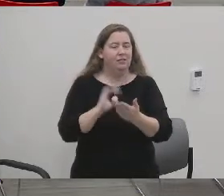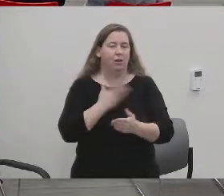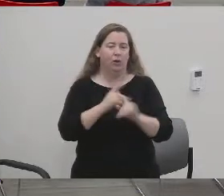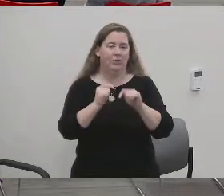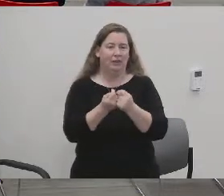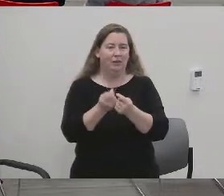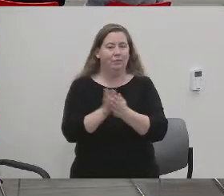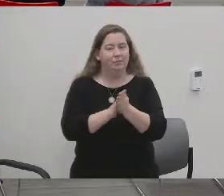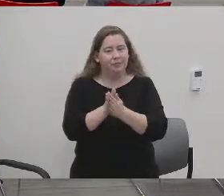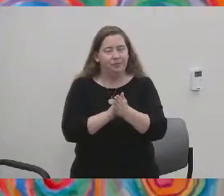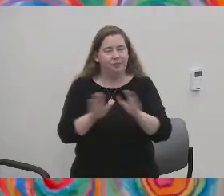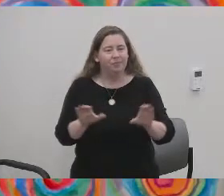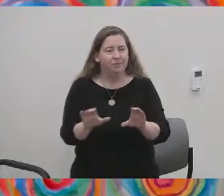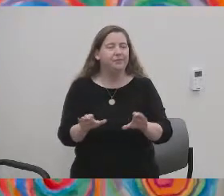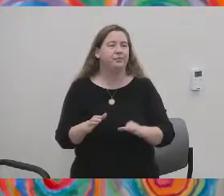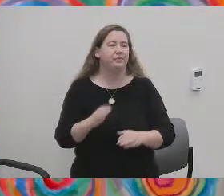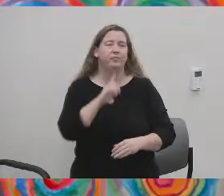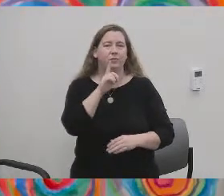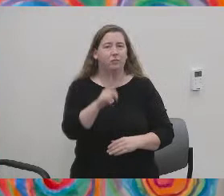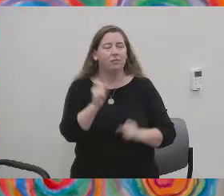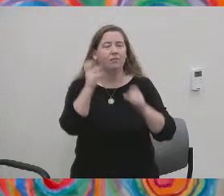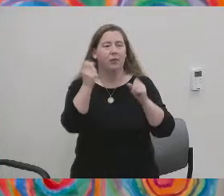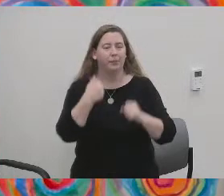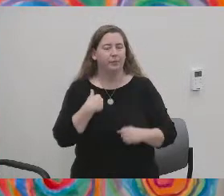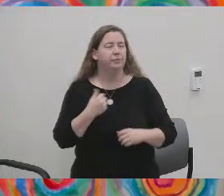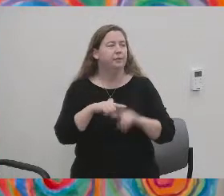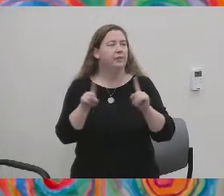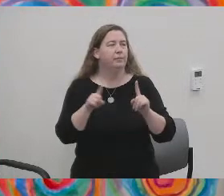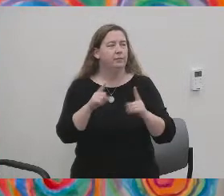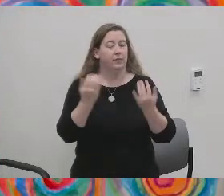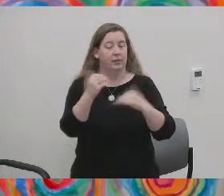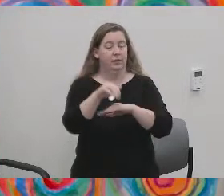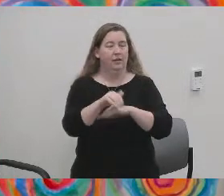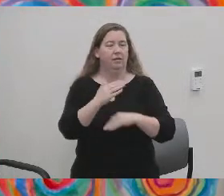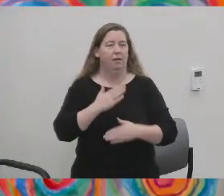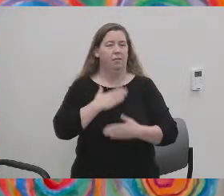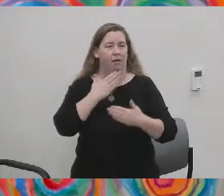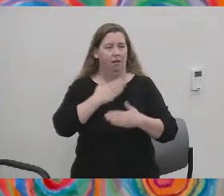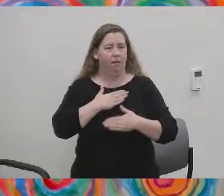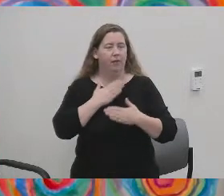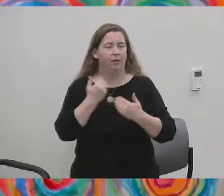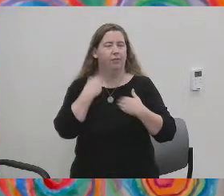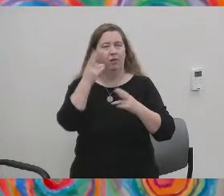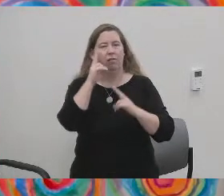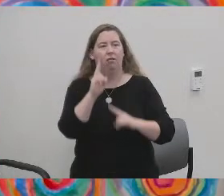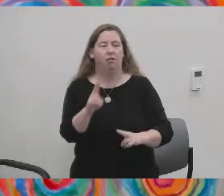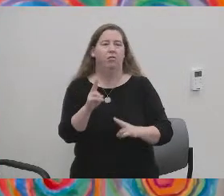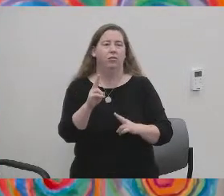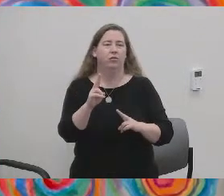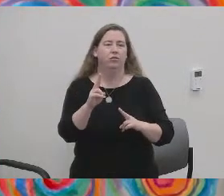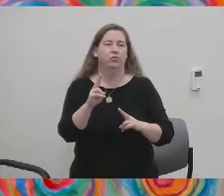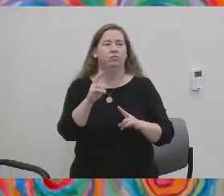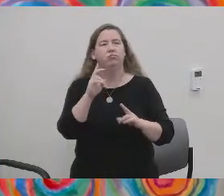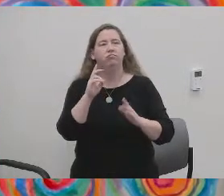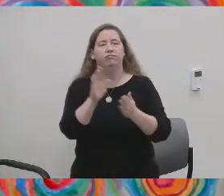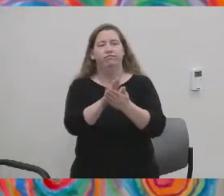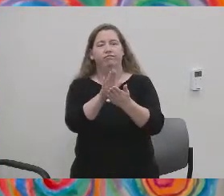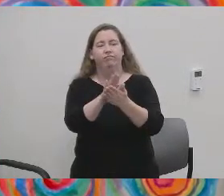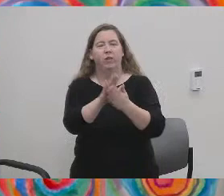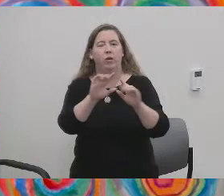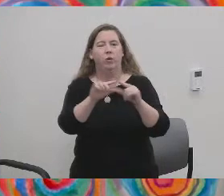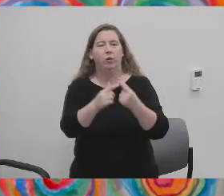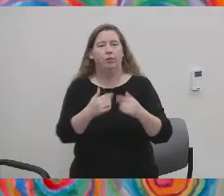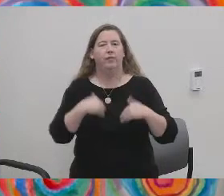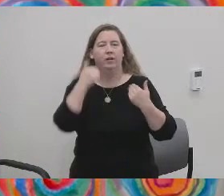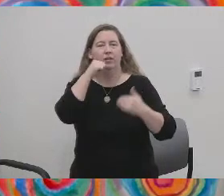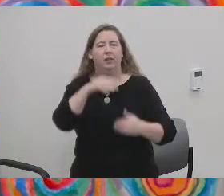me. So tonight I have the privilege of recognizing an amazing group of young ladies who've accomplished a great feat